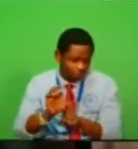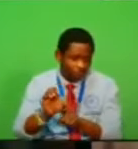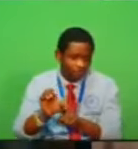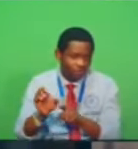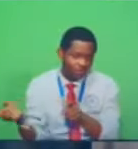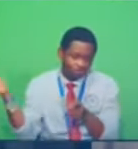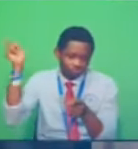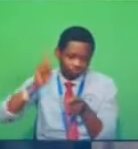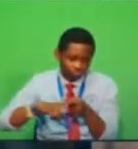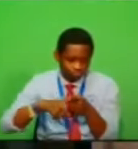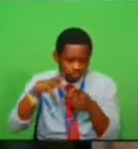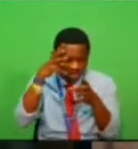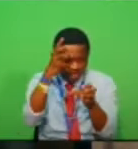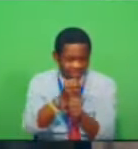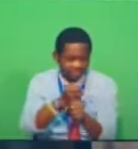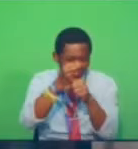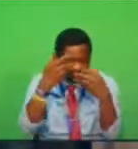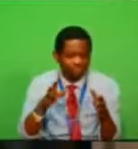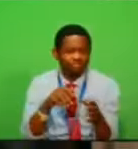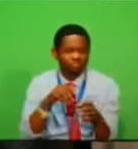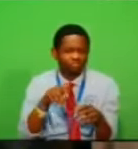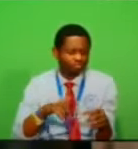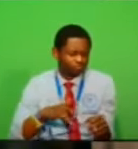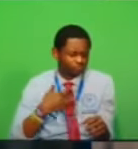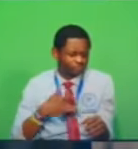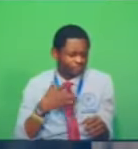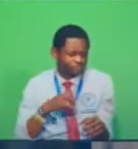is accomplished. I'll not be restless.